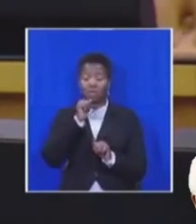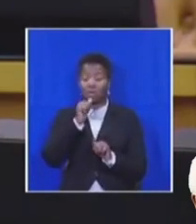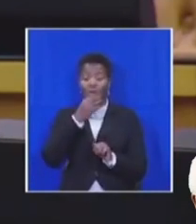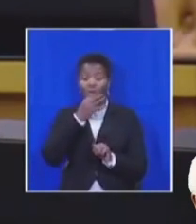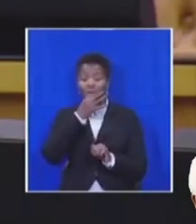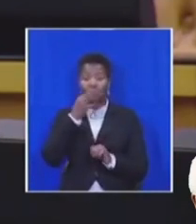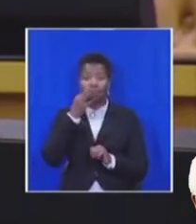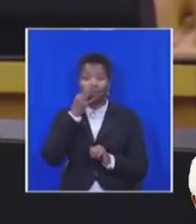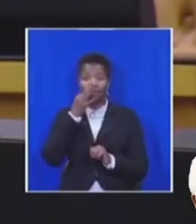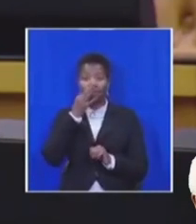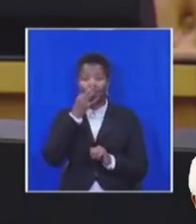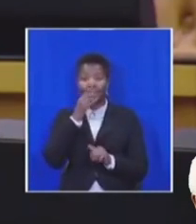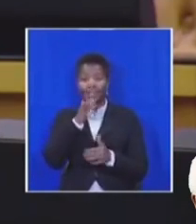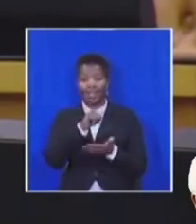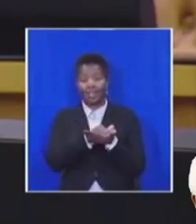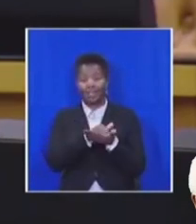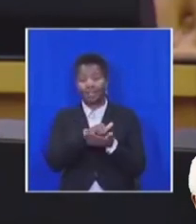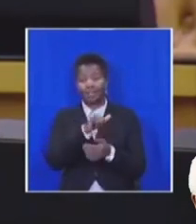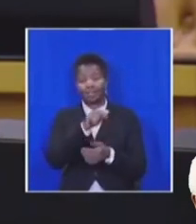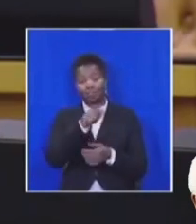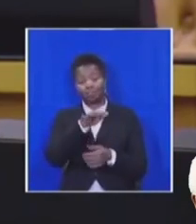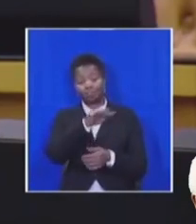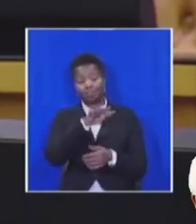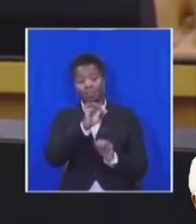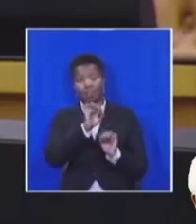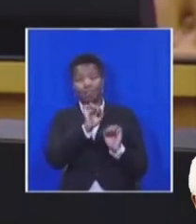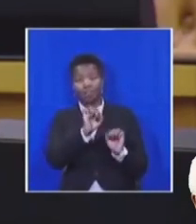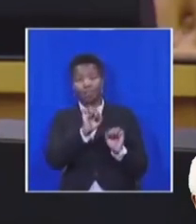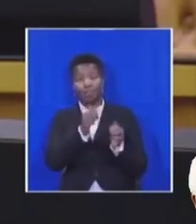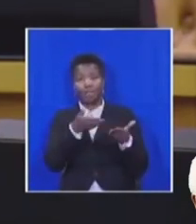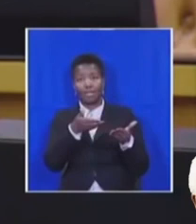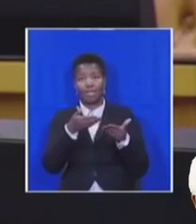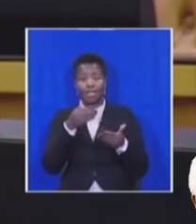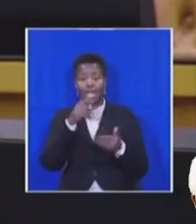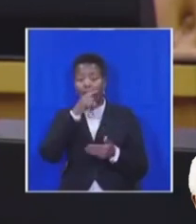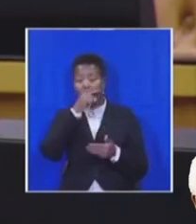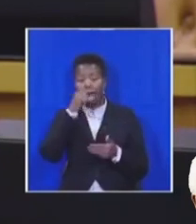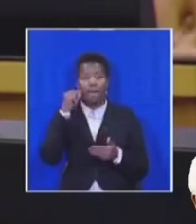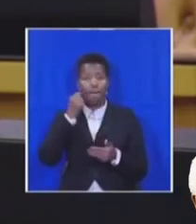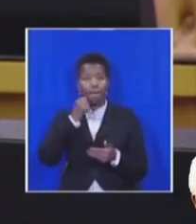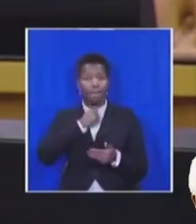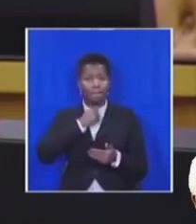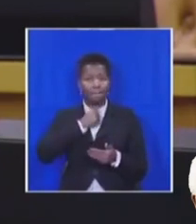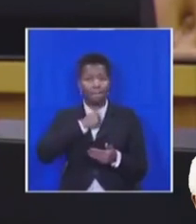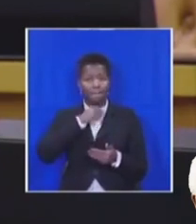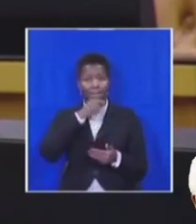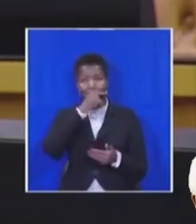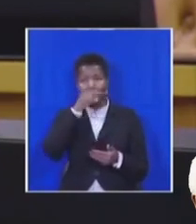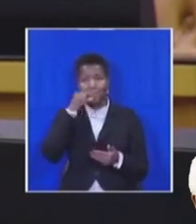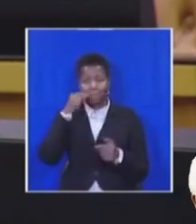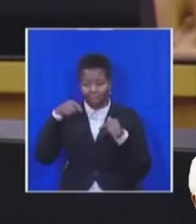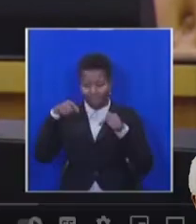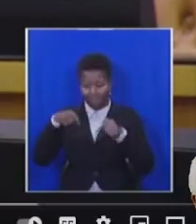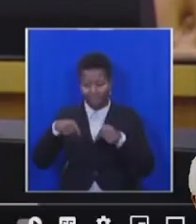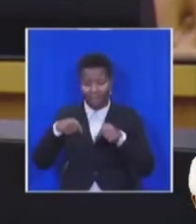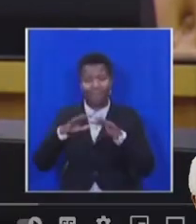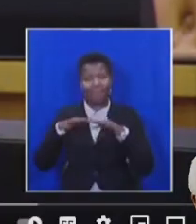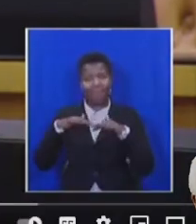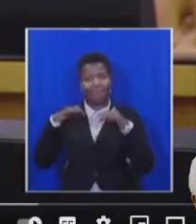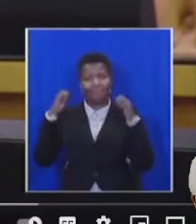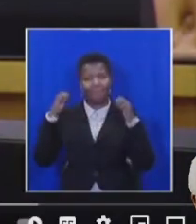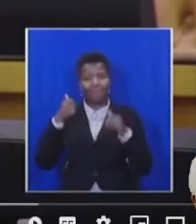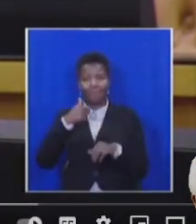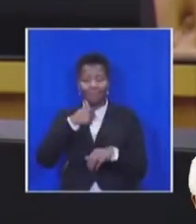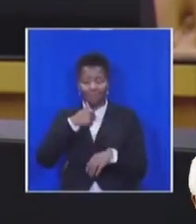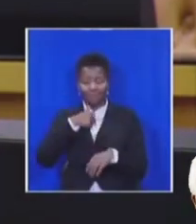secret that side gave me that name. In this house, I